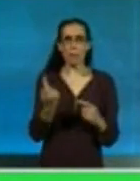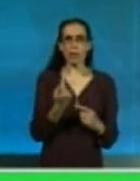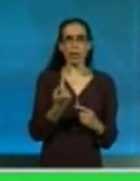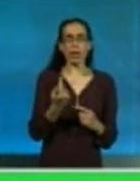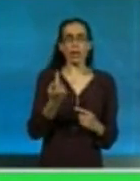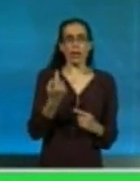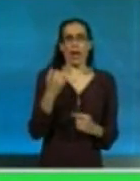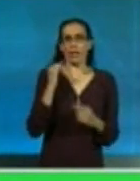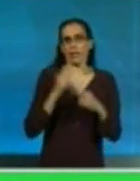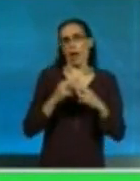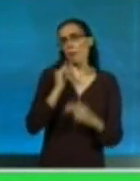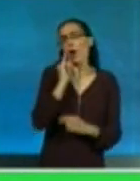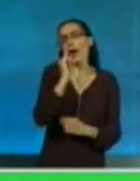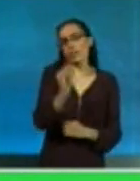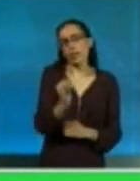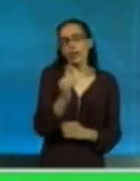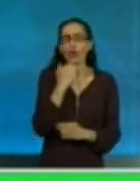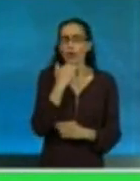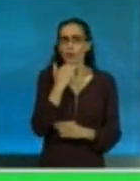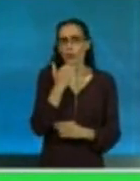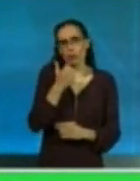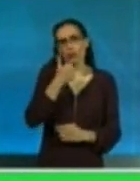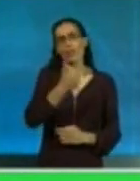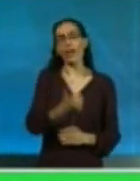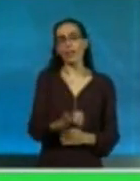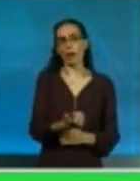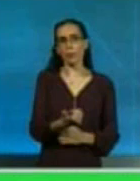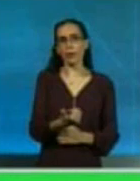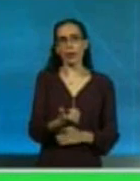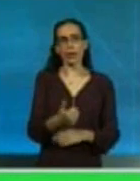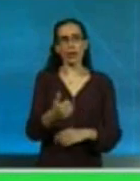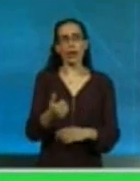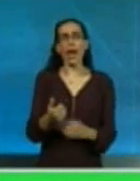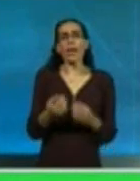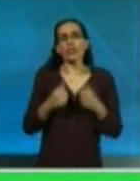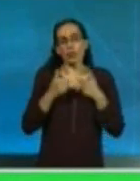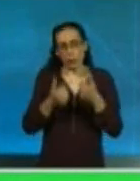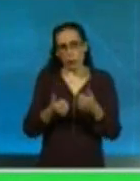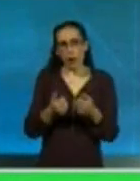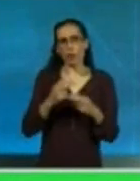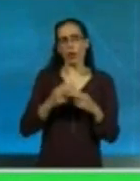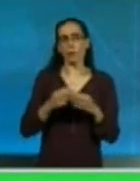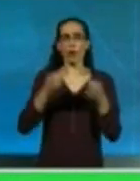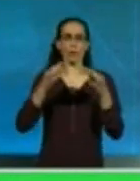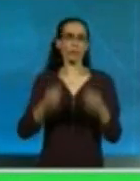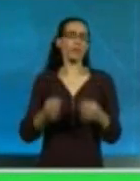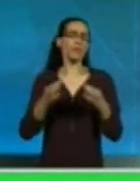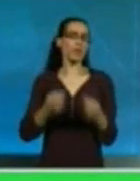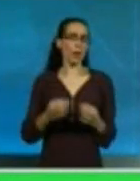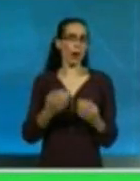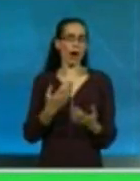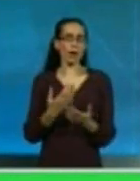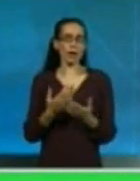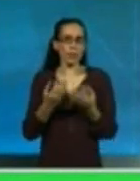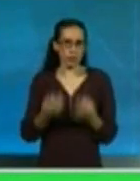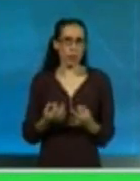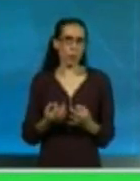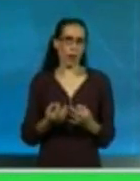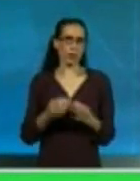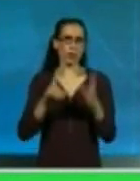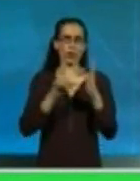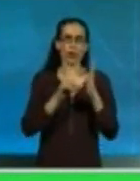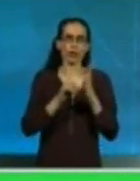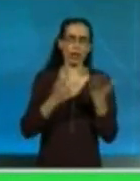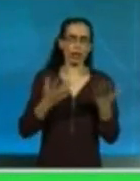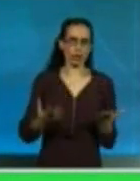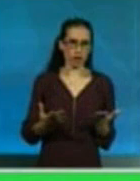narawhom qegħdin jiżbaljaw mhumiex qegħdin. Tista' tgħid iġibhom ruhom tan nies ħalih doqsibhom bil-mezzi neċessarji, mhux inħallu kulħadd